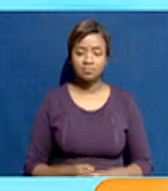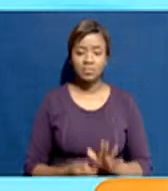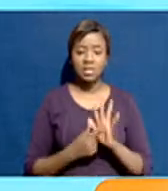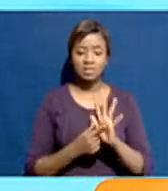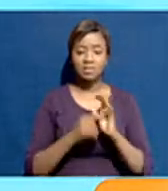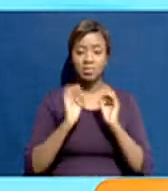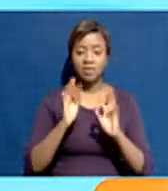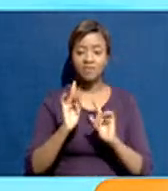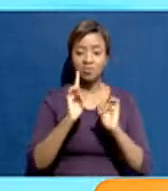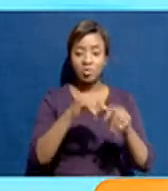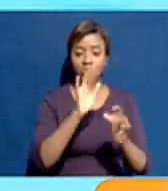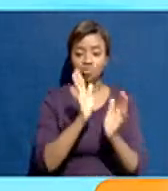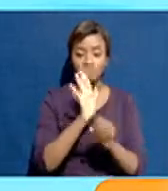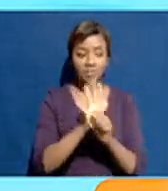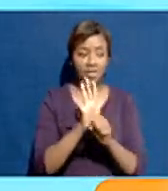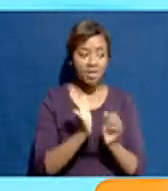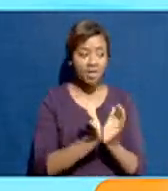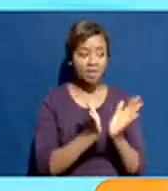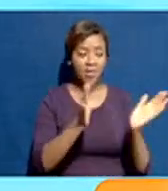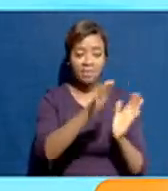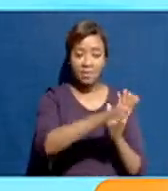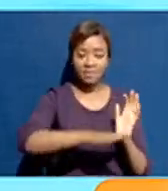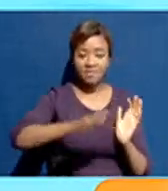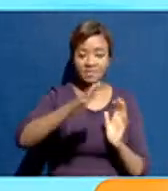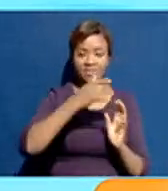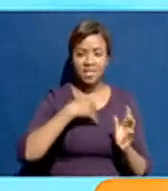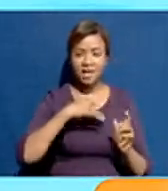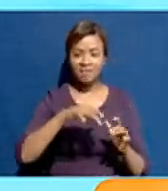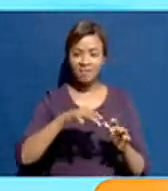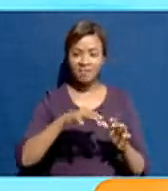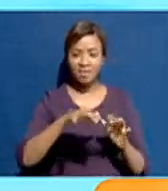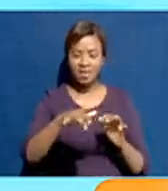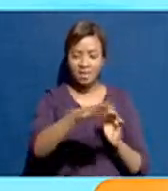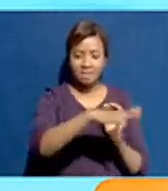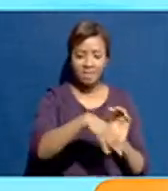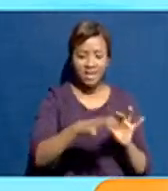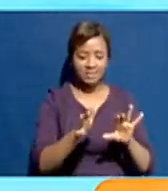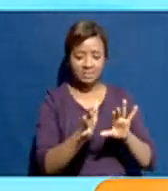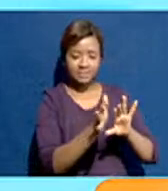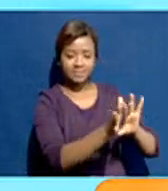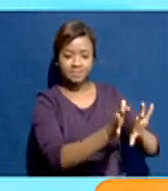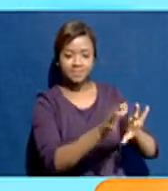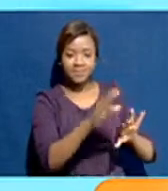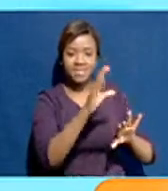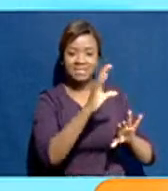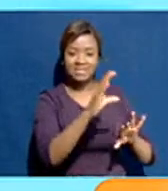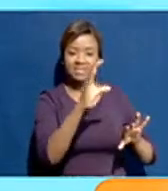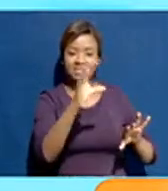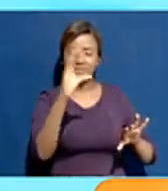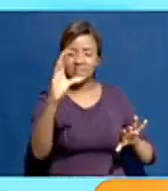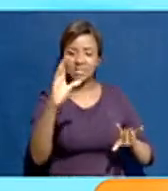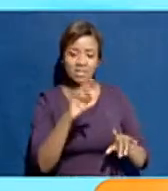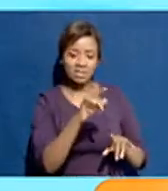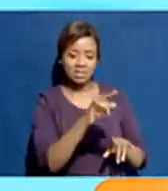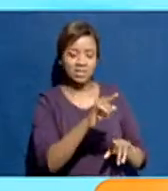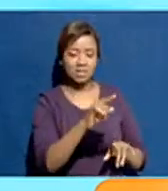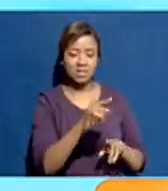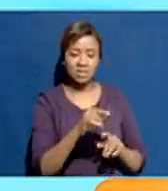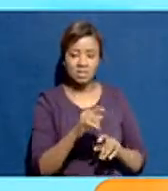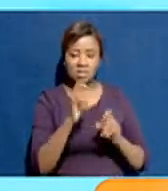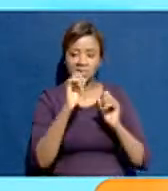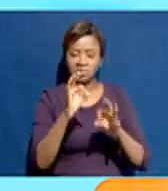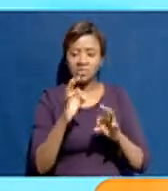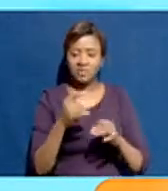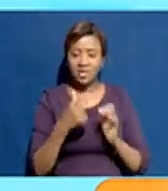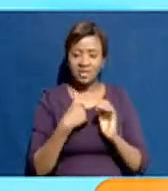public facility, they have a space where they've set aside, it's known as CCC. Yeah. So for example, if I'm